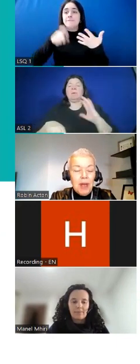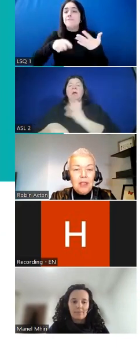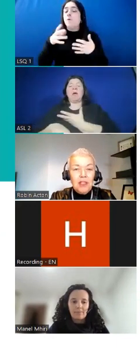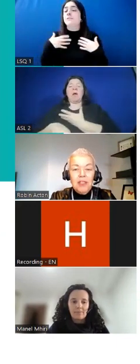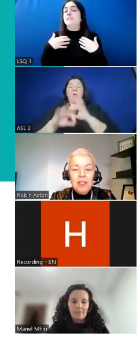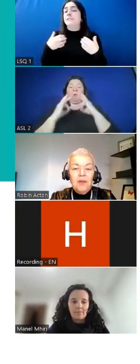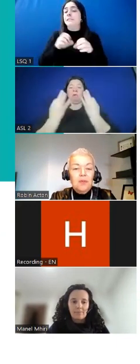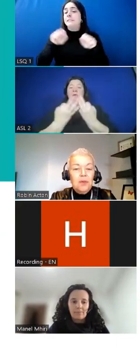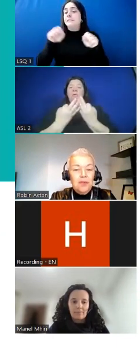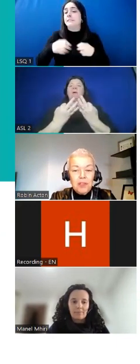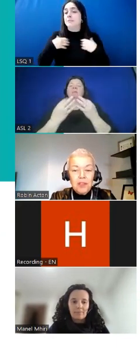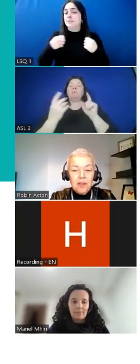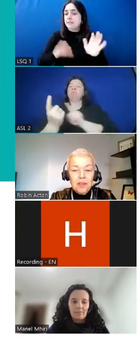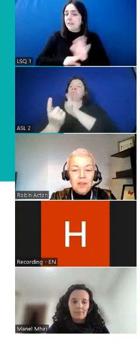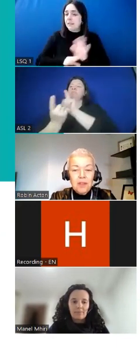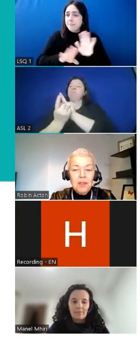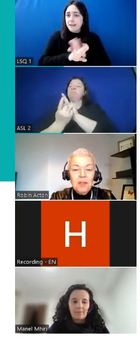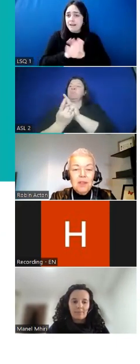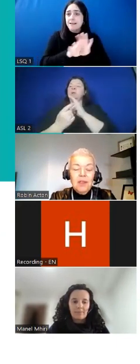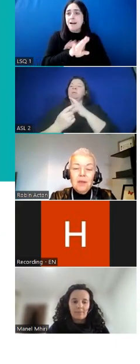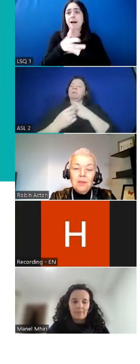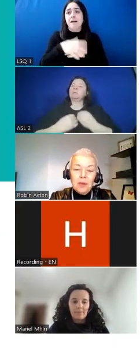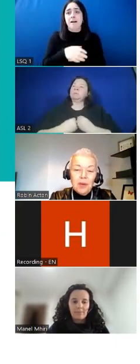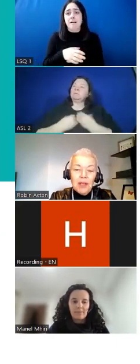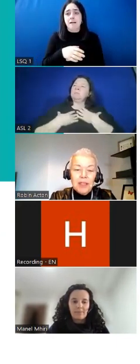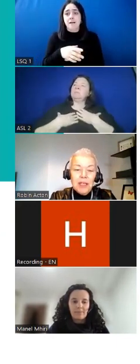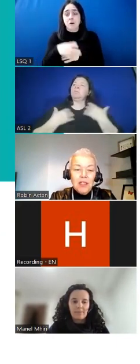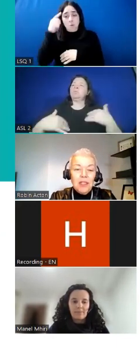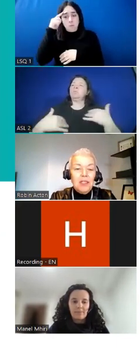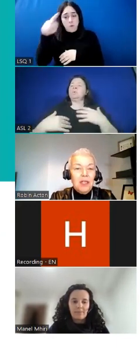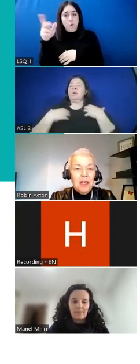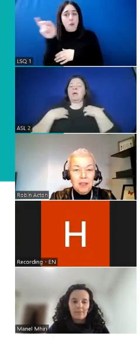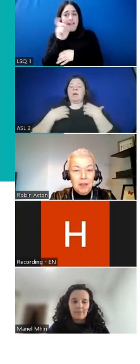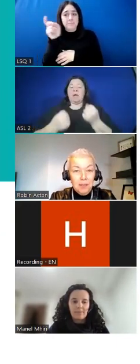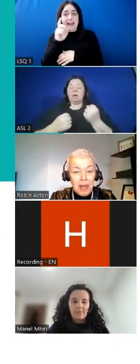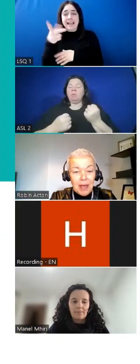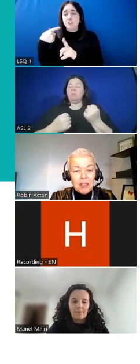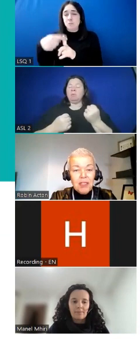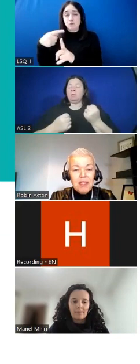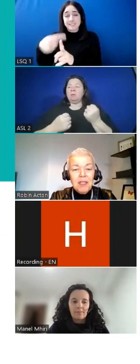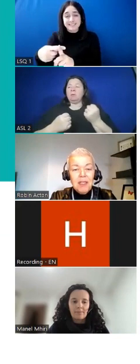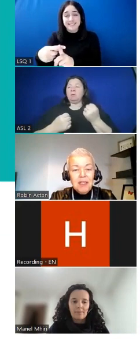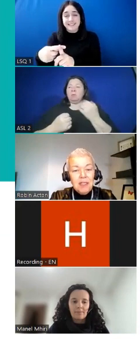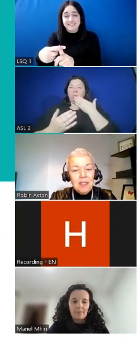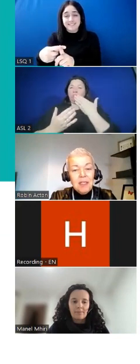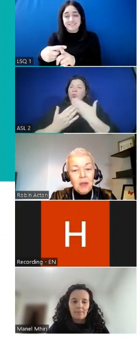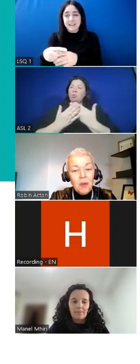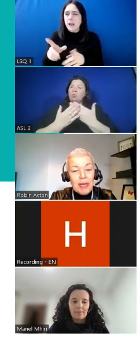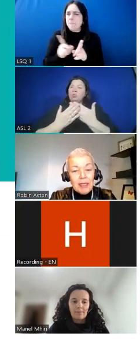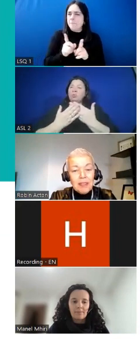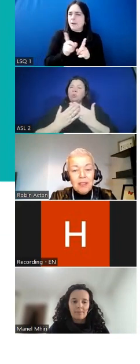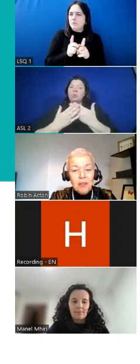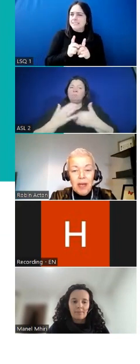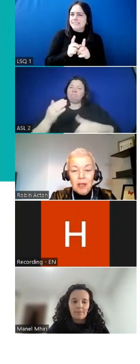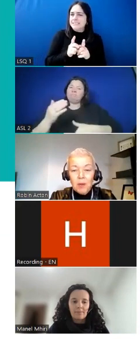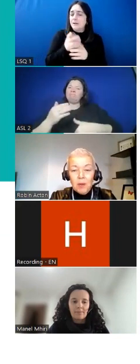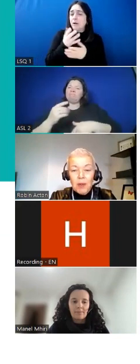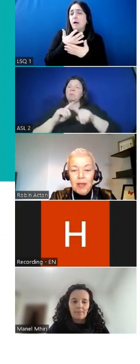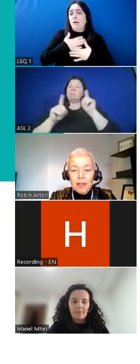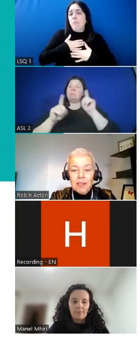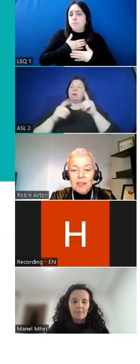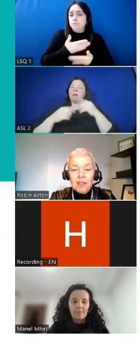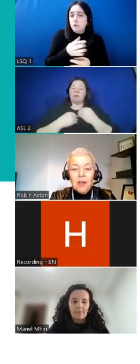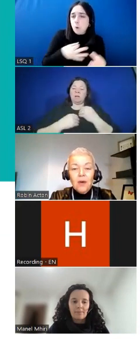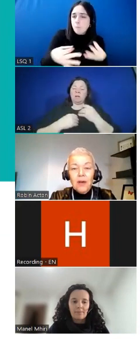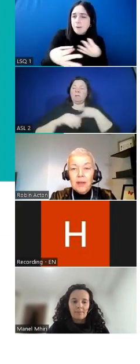well-intentioned, compassionate health professionals. But well-intentioned and compassionate didn't equate to